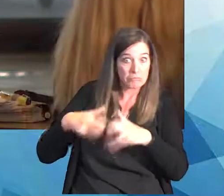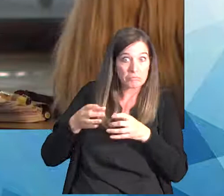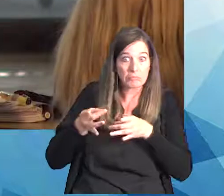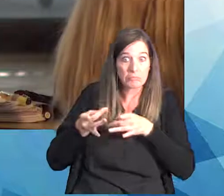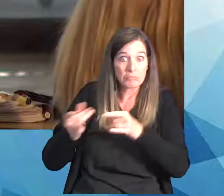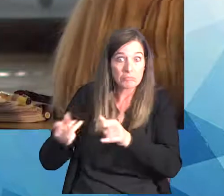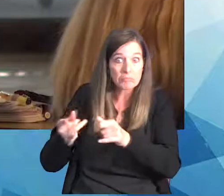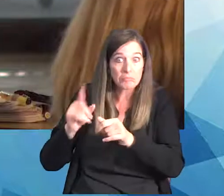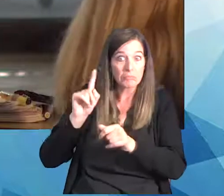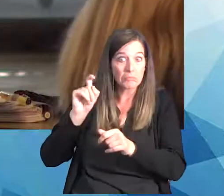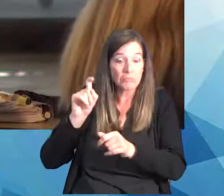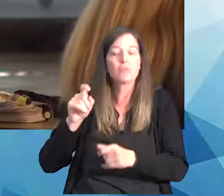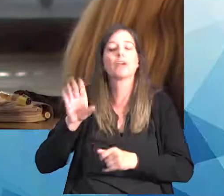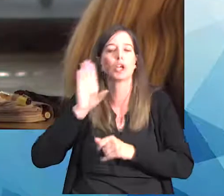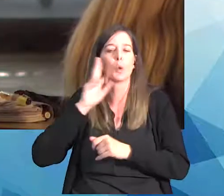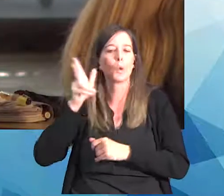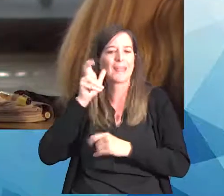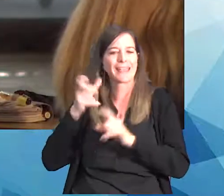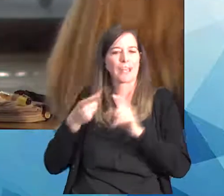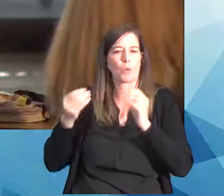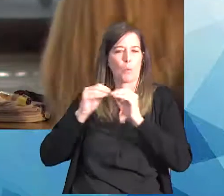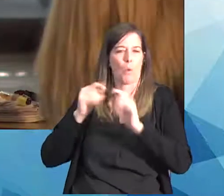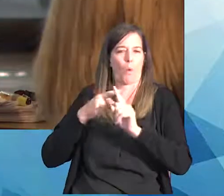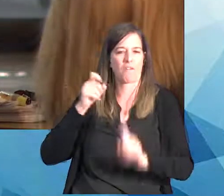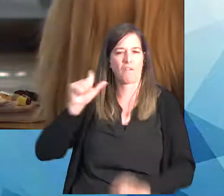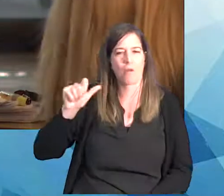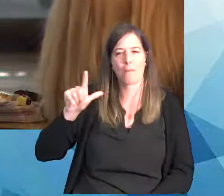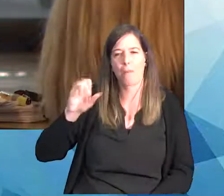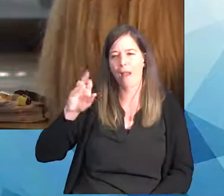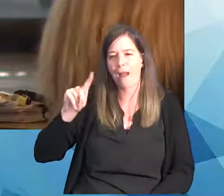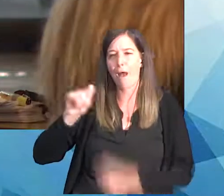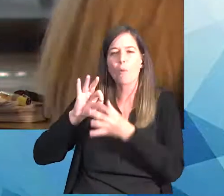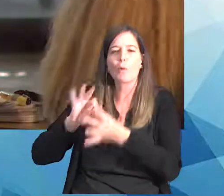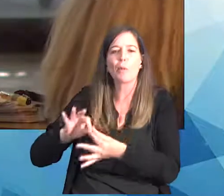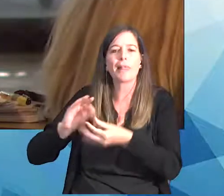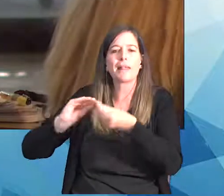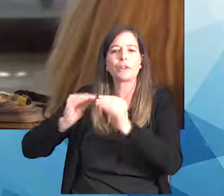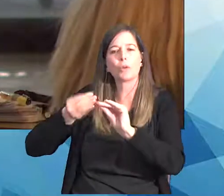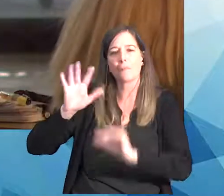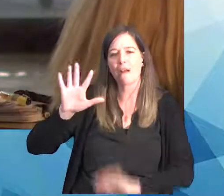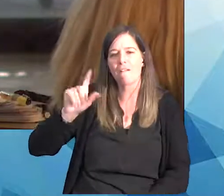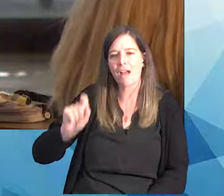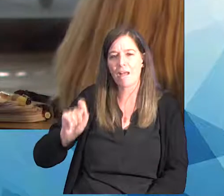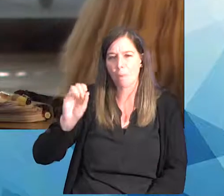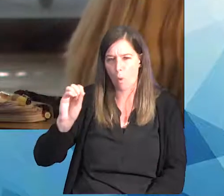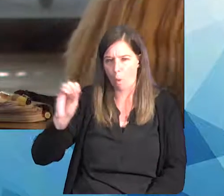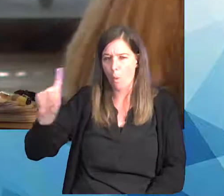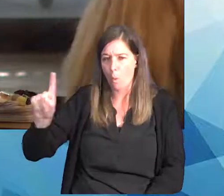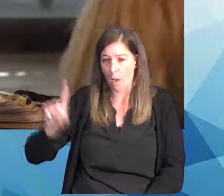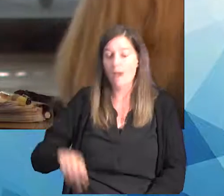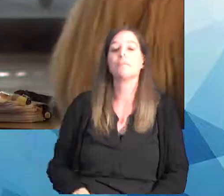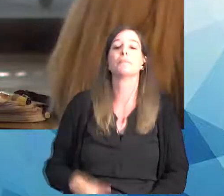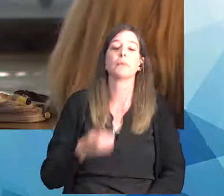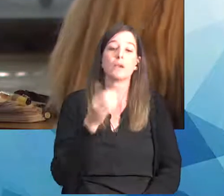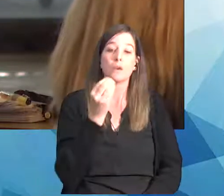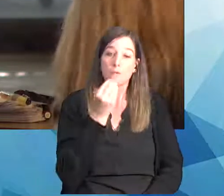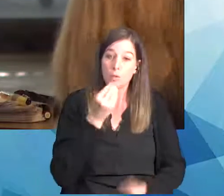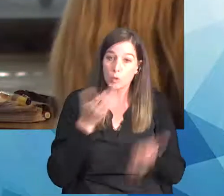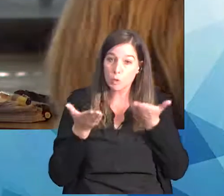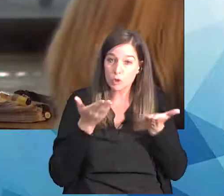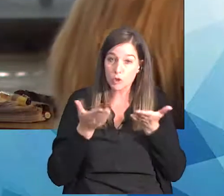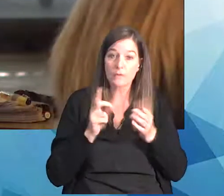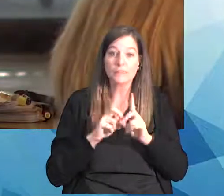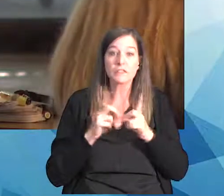5.01. The business services department, through some vacancies, are still working on our day-to-day